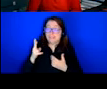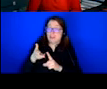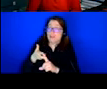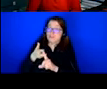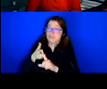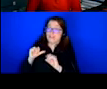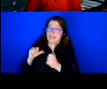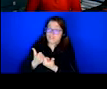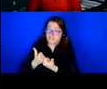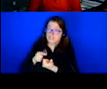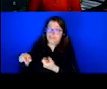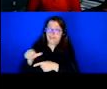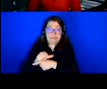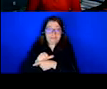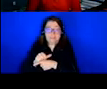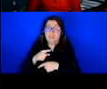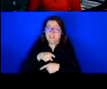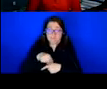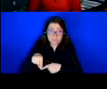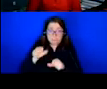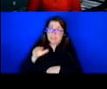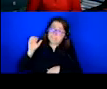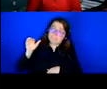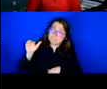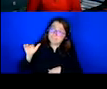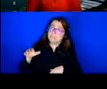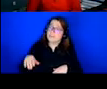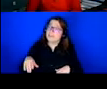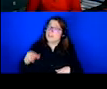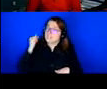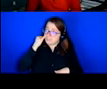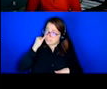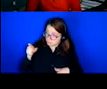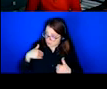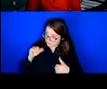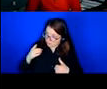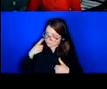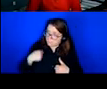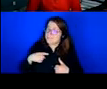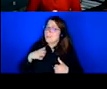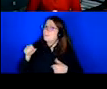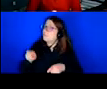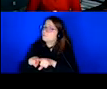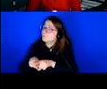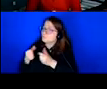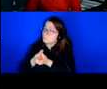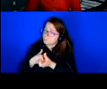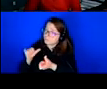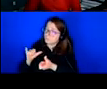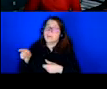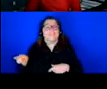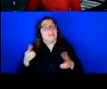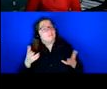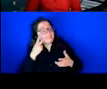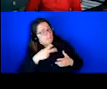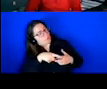stuff, you just reach out and be like, hey, do you have jobs for me? Can you support me as well? Because they could see the potential in you and then just